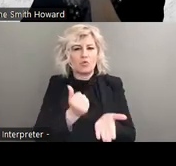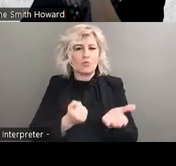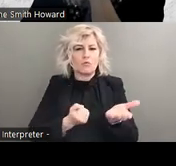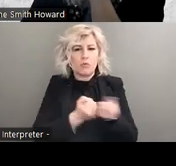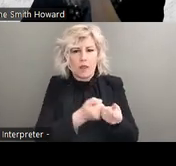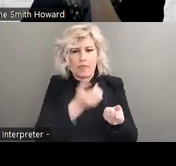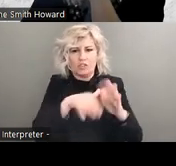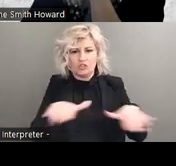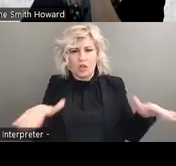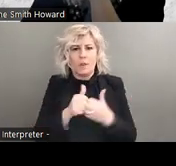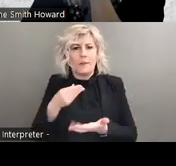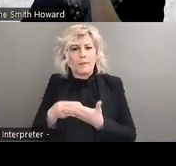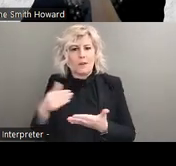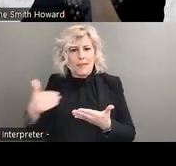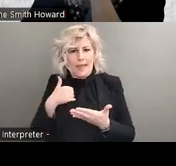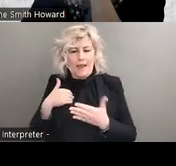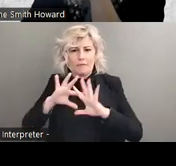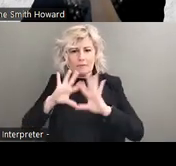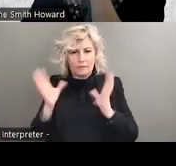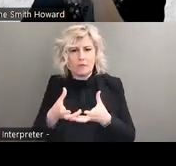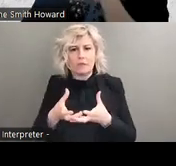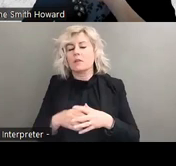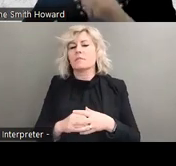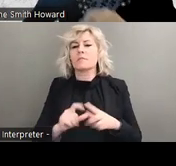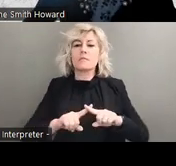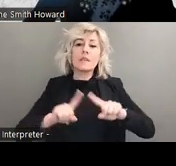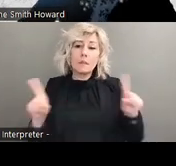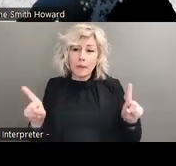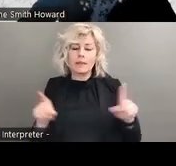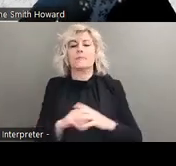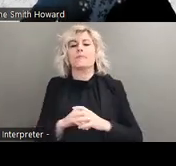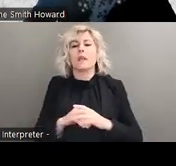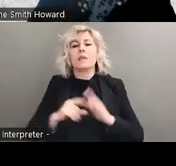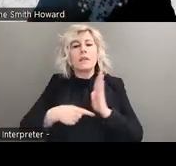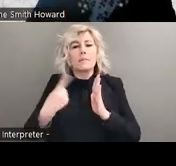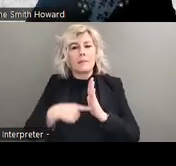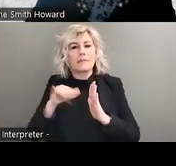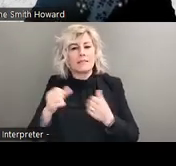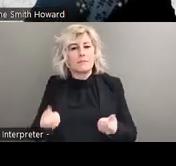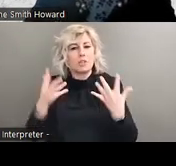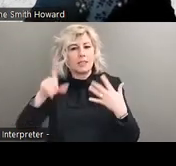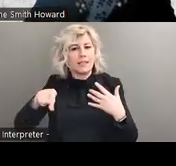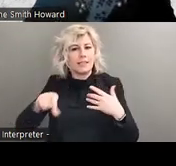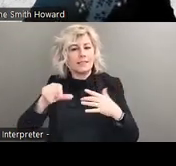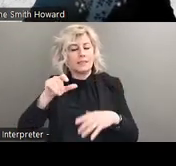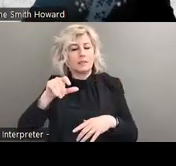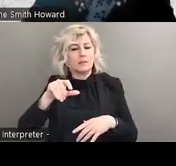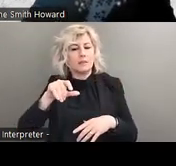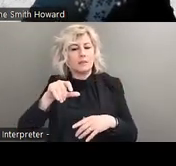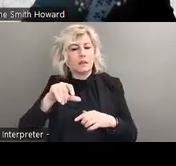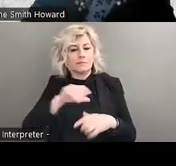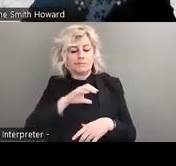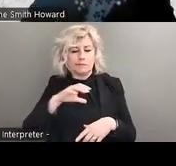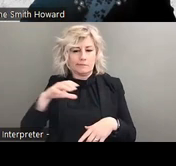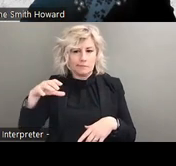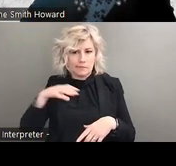with the money that we have collaboratively. But there are also times when this multi-needs child agency does fund for